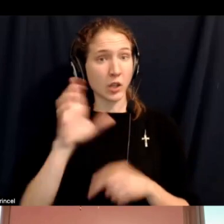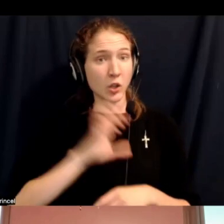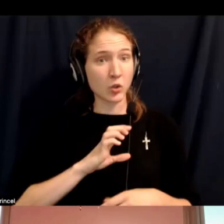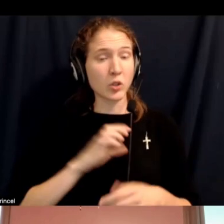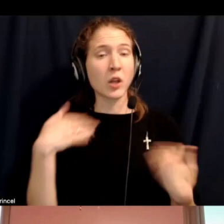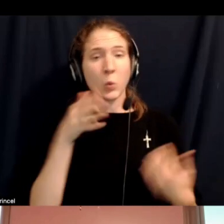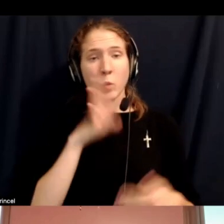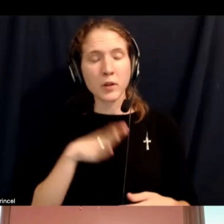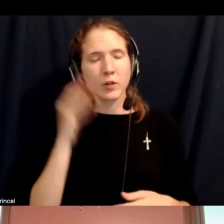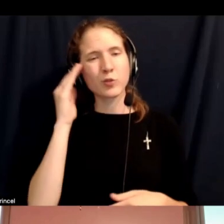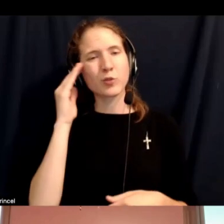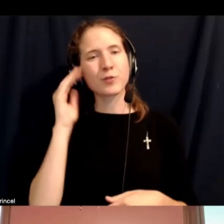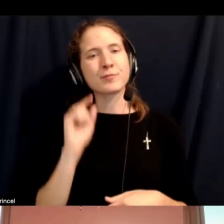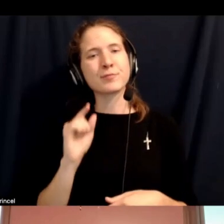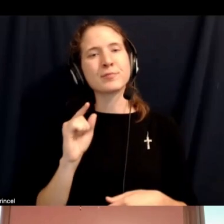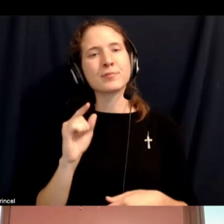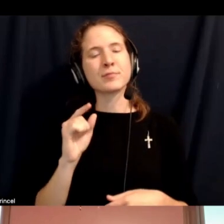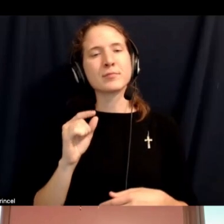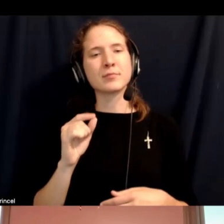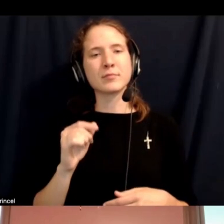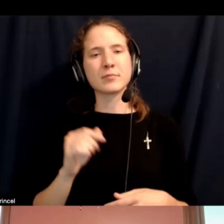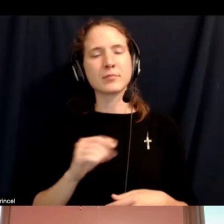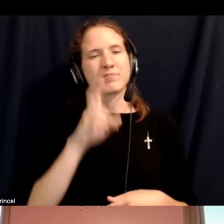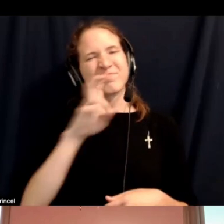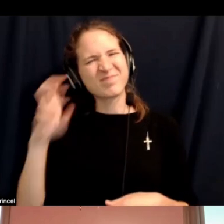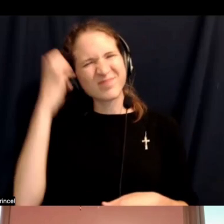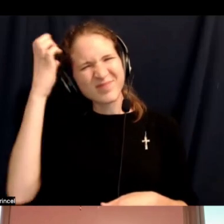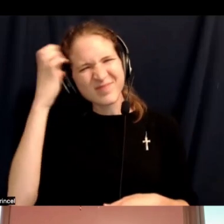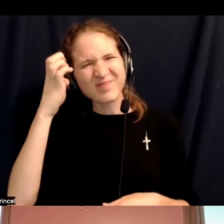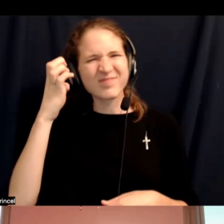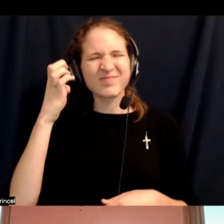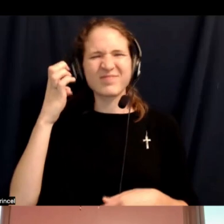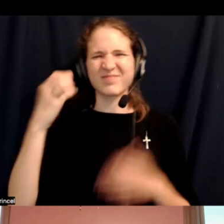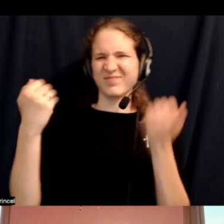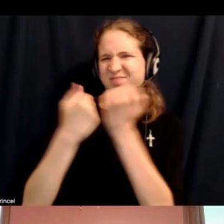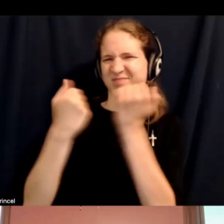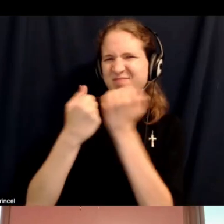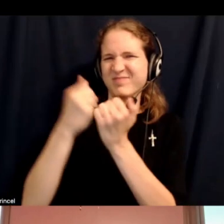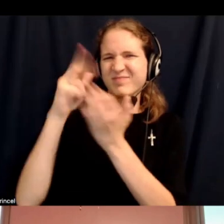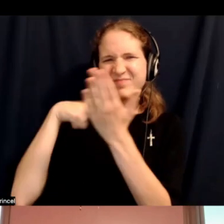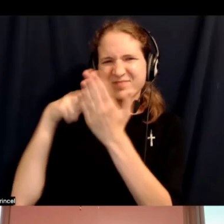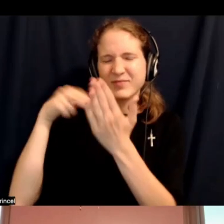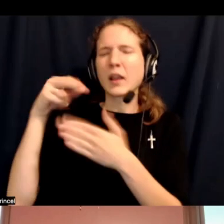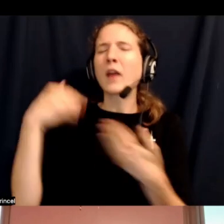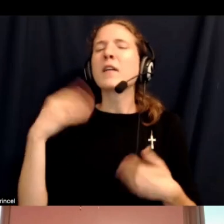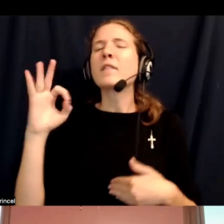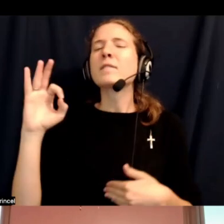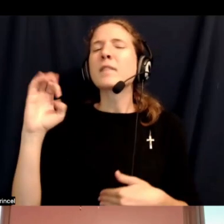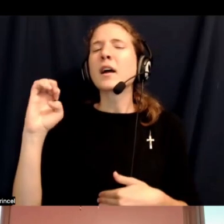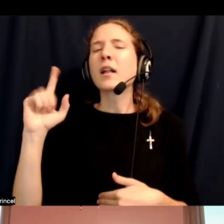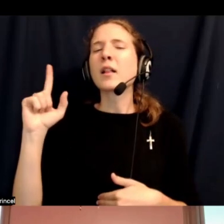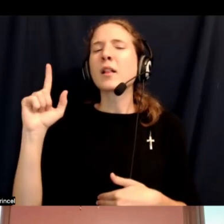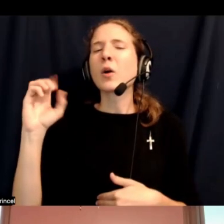is, in Europe on a fellowship to paint. And that was very much based on my own experience. But I think that the book where